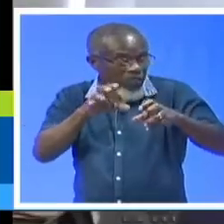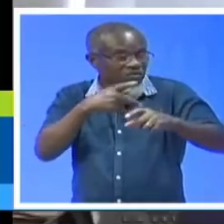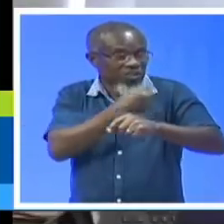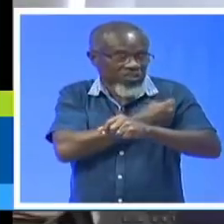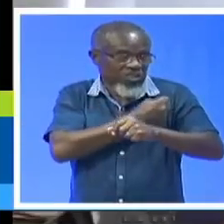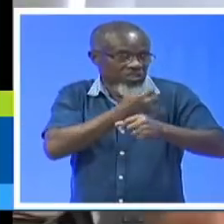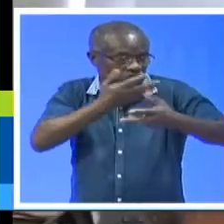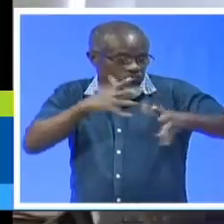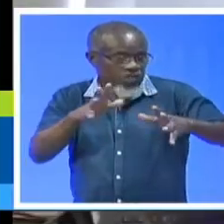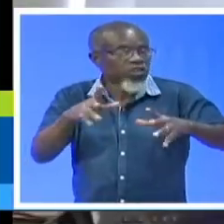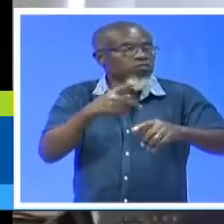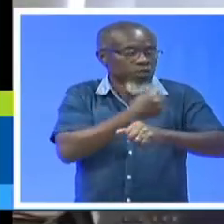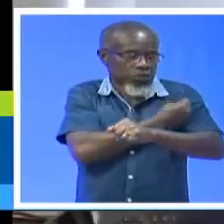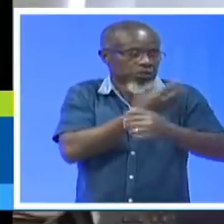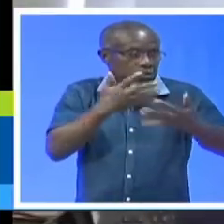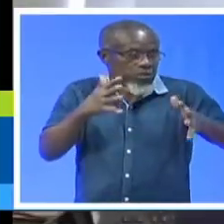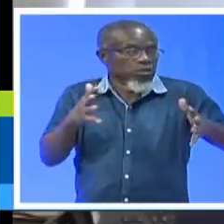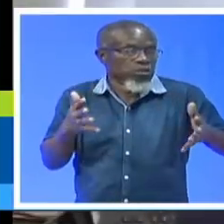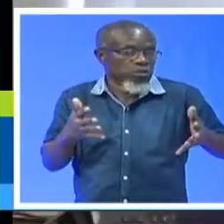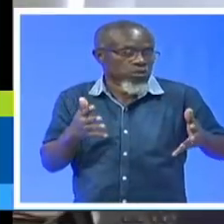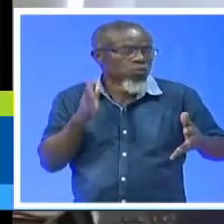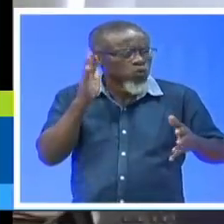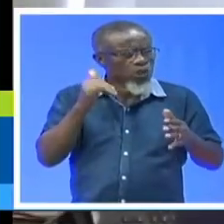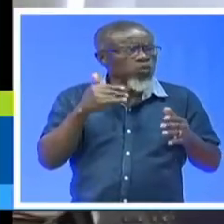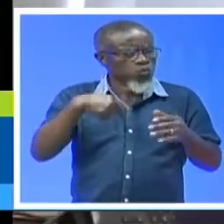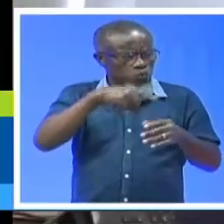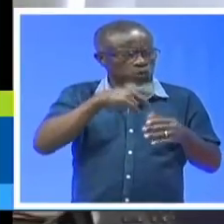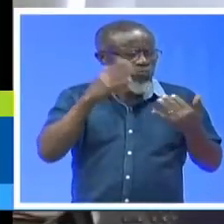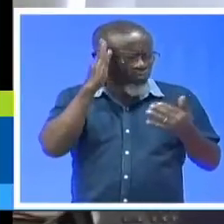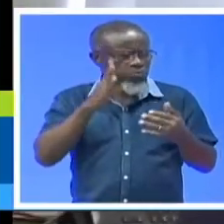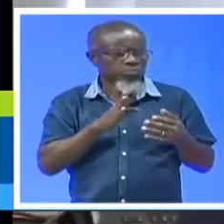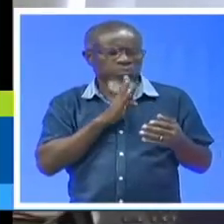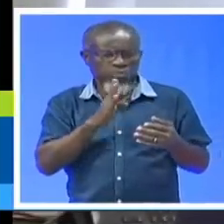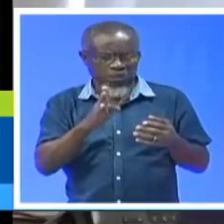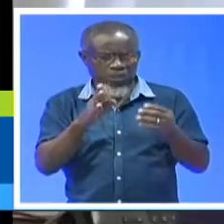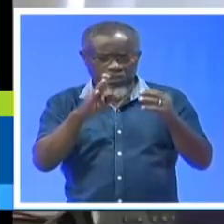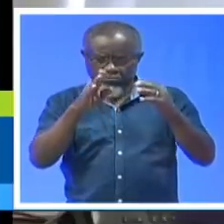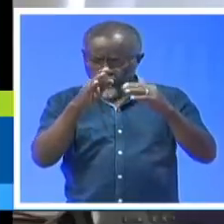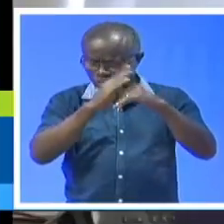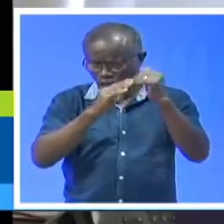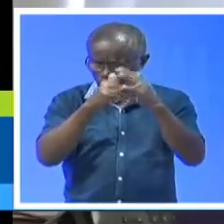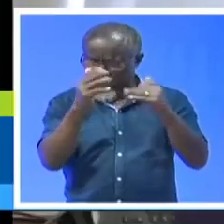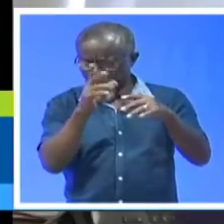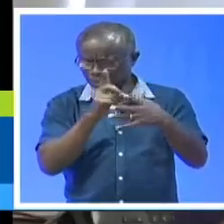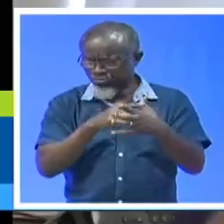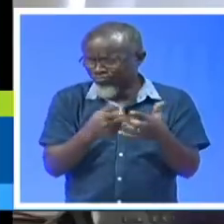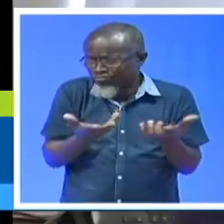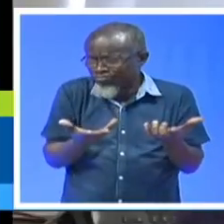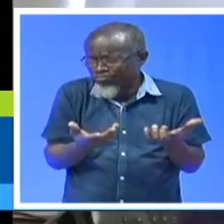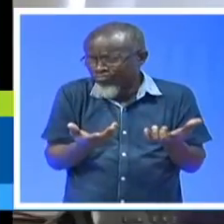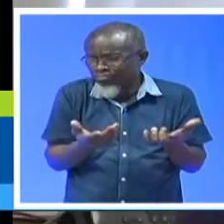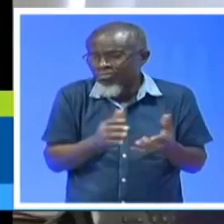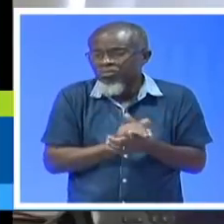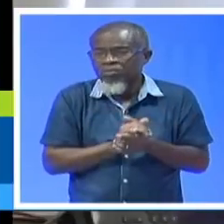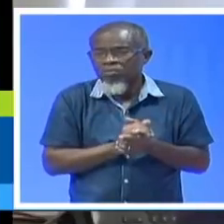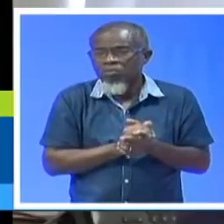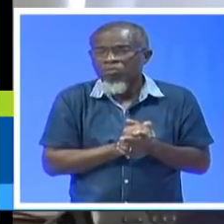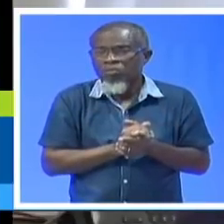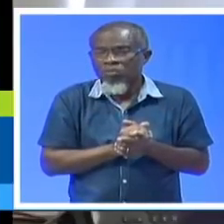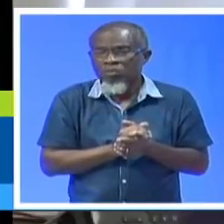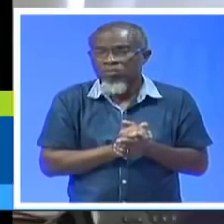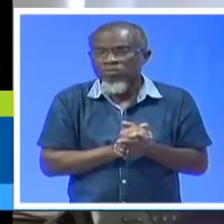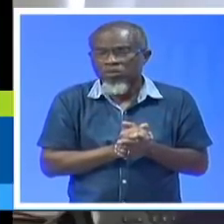is that, well, will that put us in a comfortable position in light of that belief that we may need about 80-90%